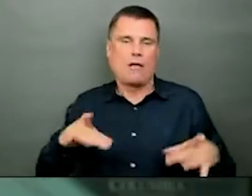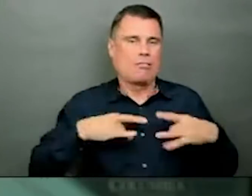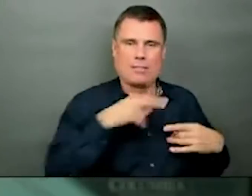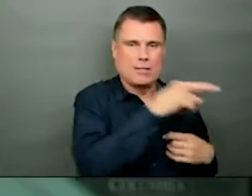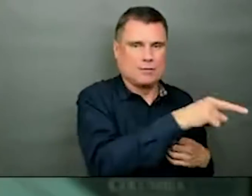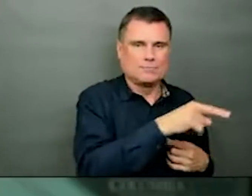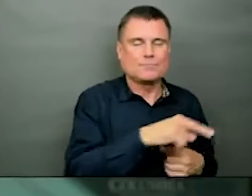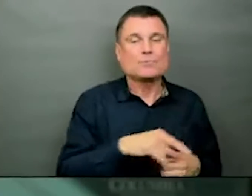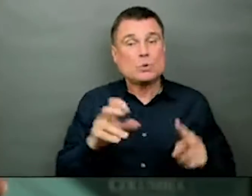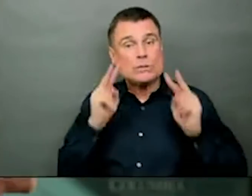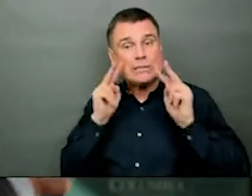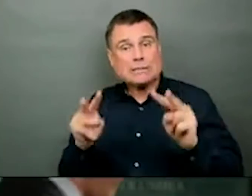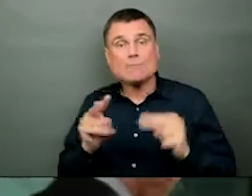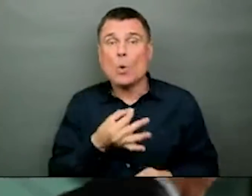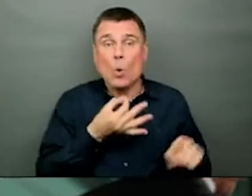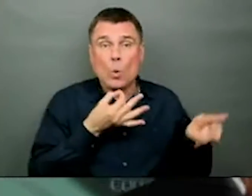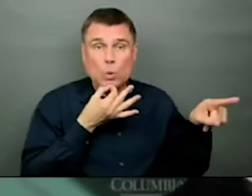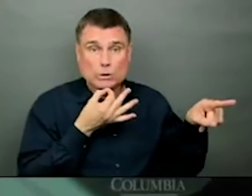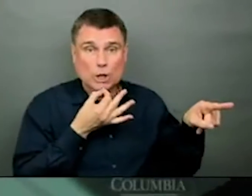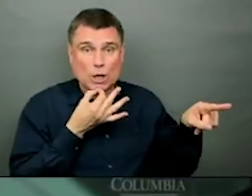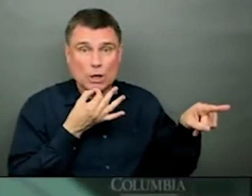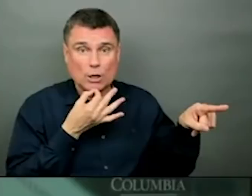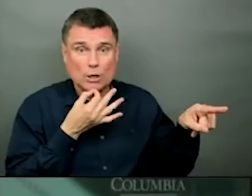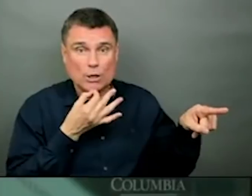primary address.